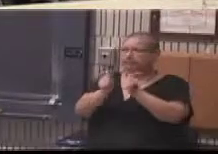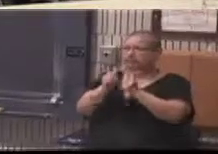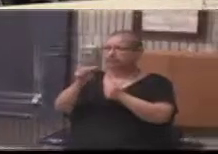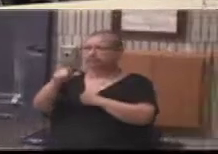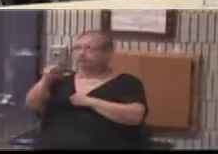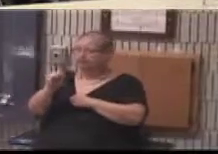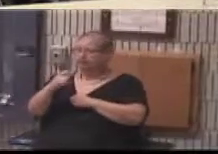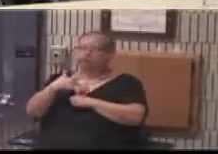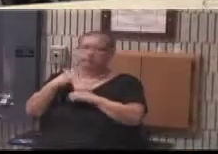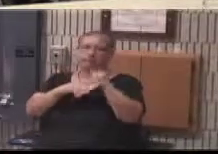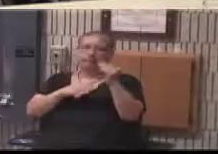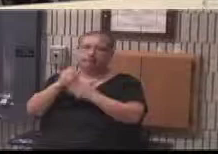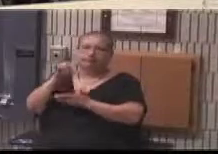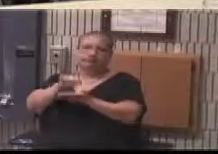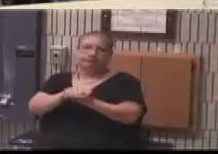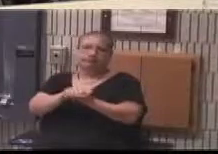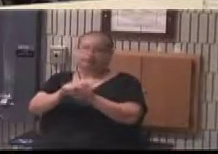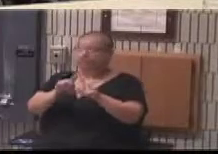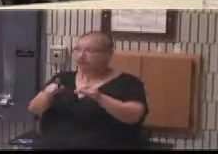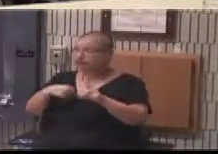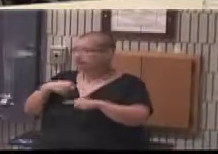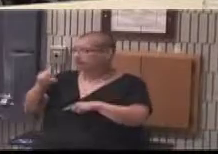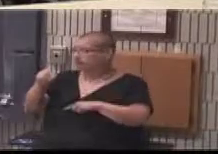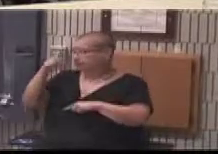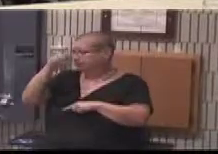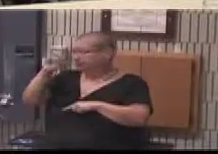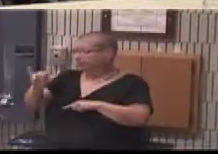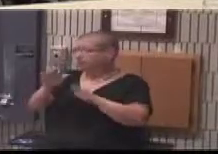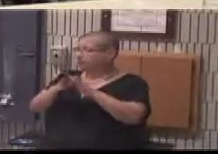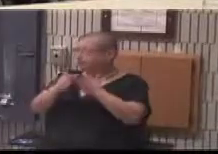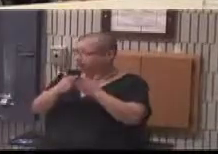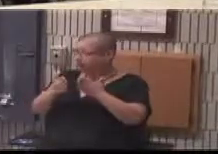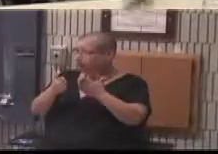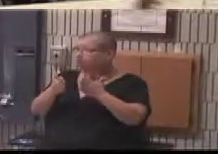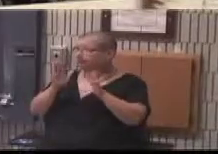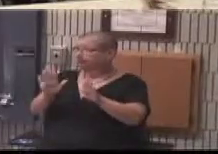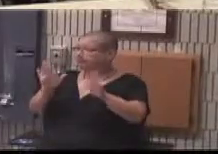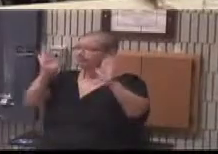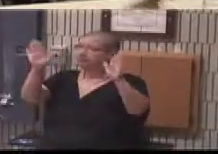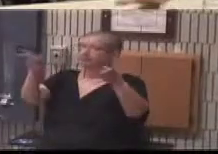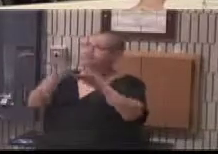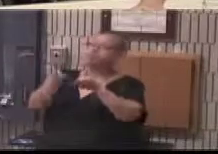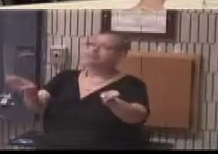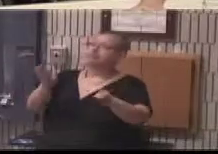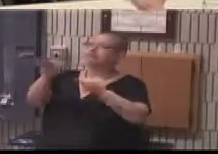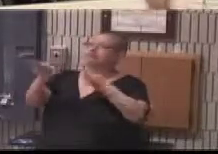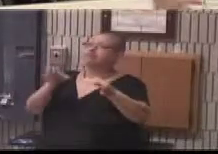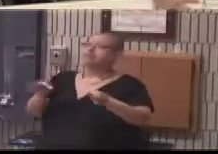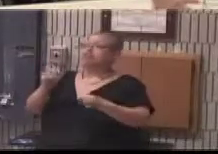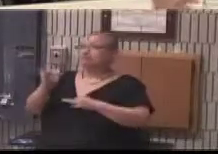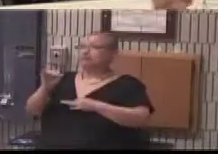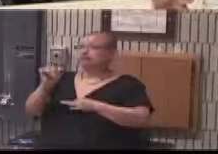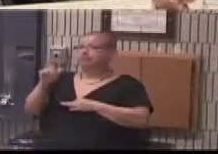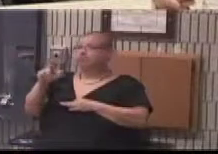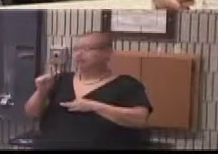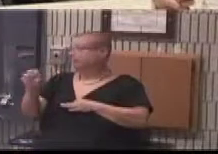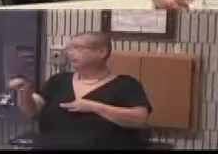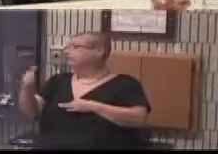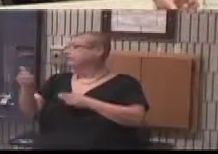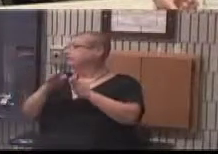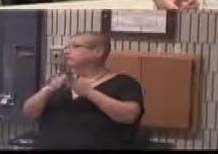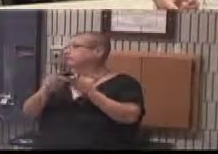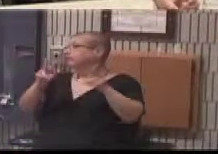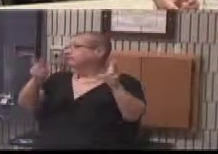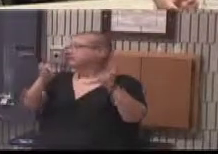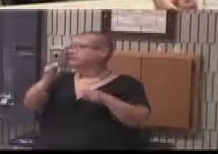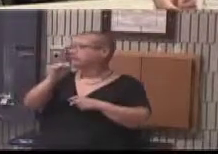level with it. But I do think the book is an excellent overview of ALS. Another good book, if you're interested in ALS, is